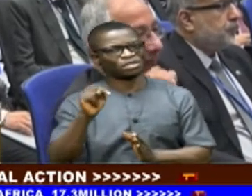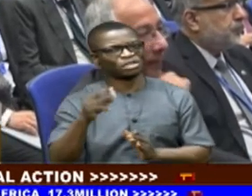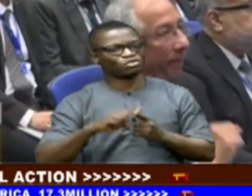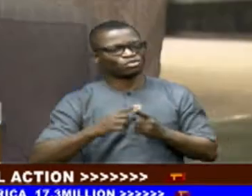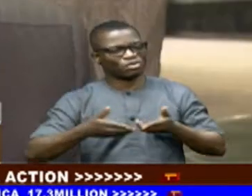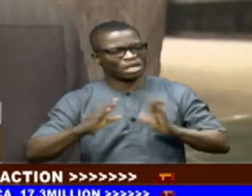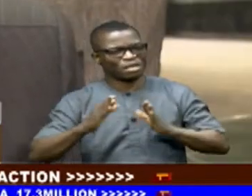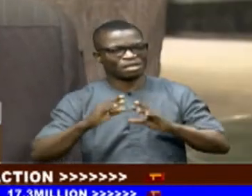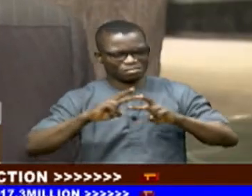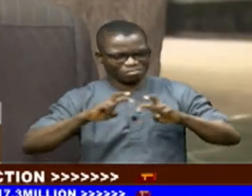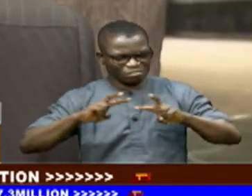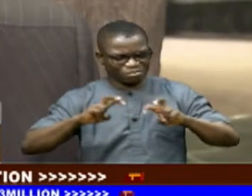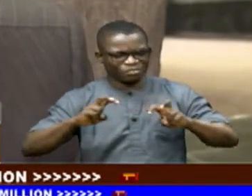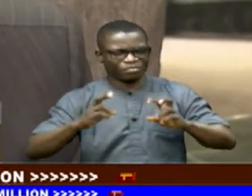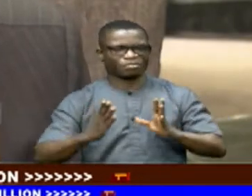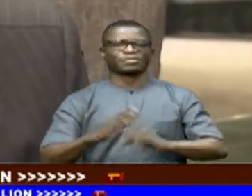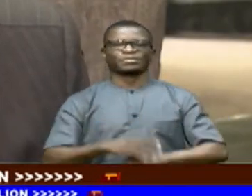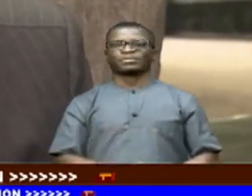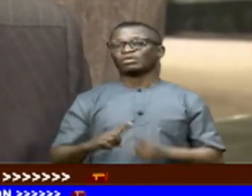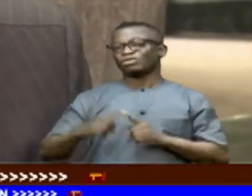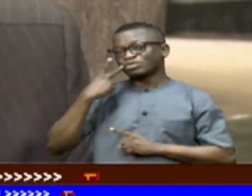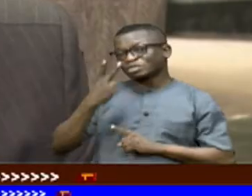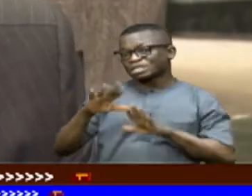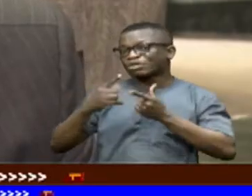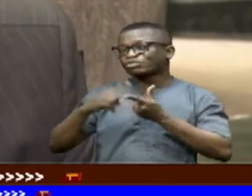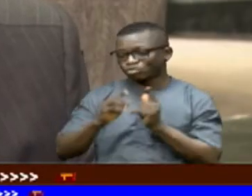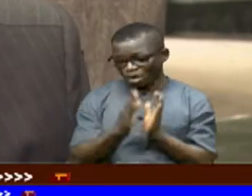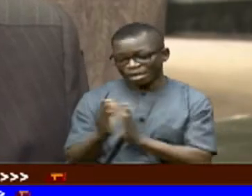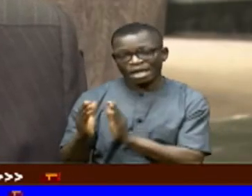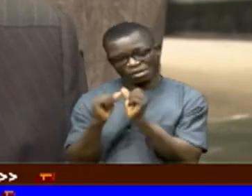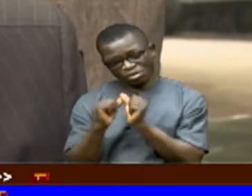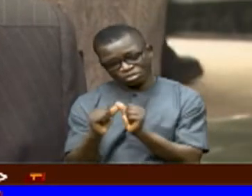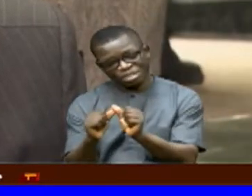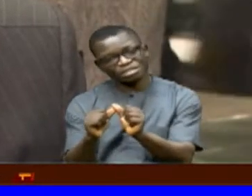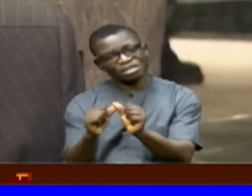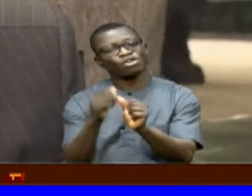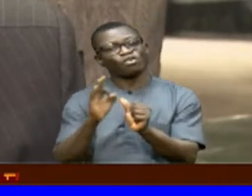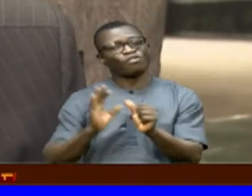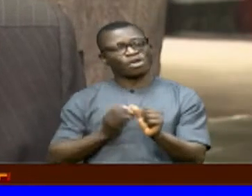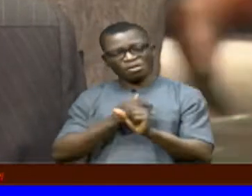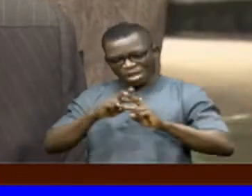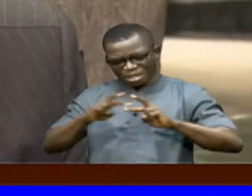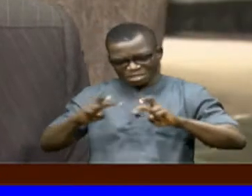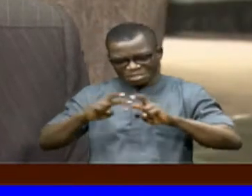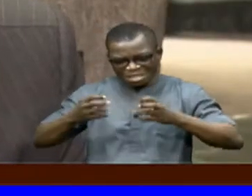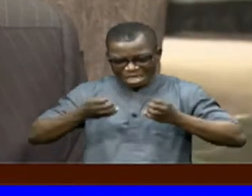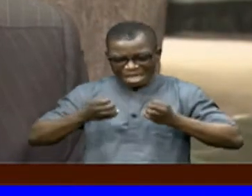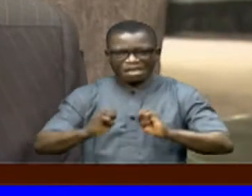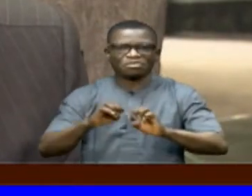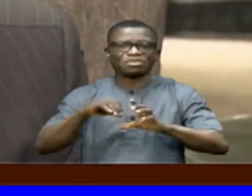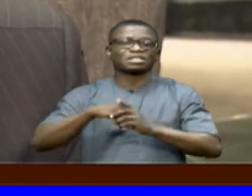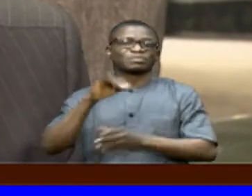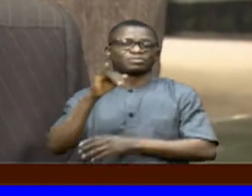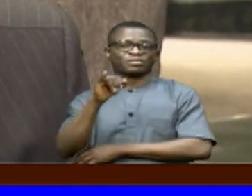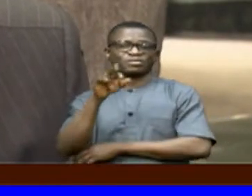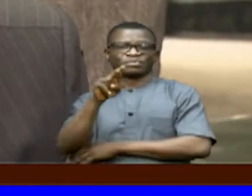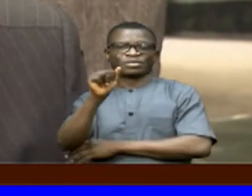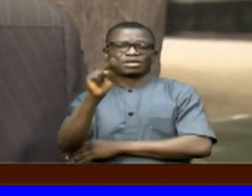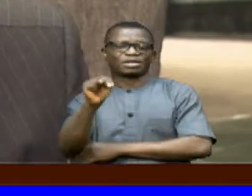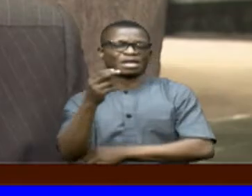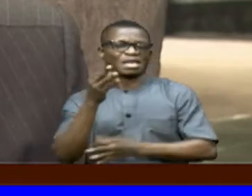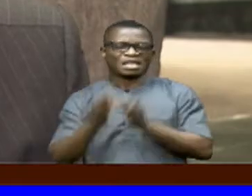to see how to organize the continuity of our inspection effort in Iran. If anything, this proves that